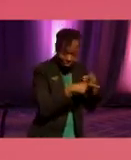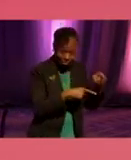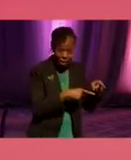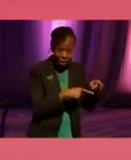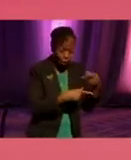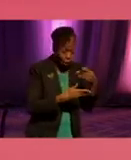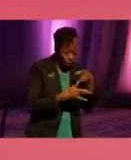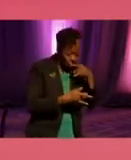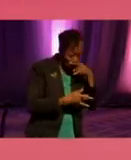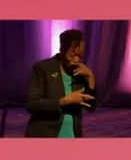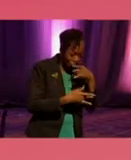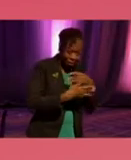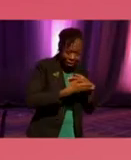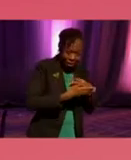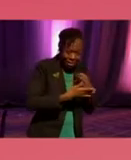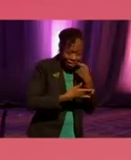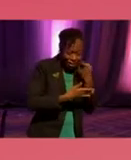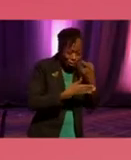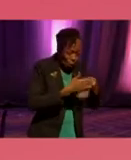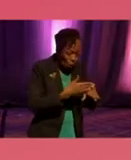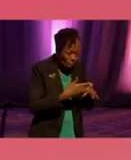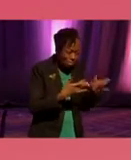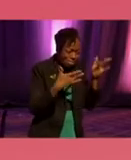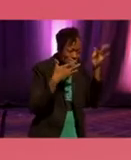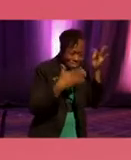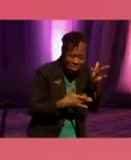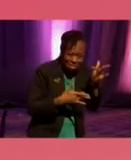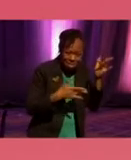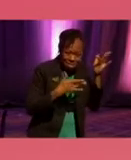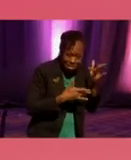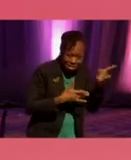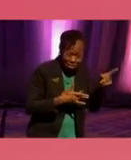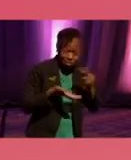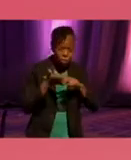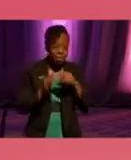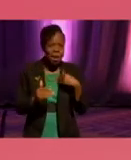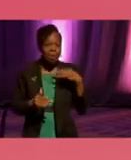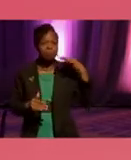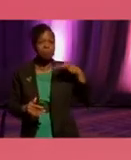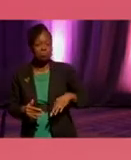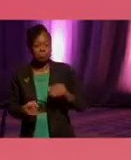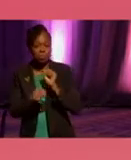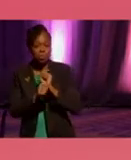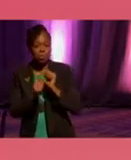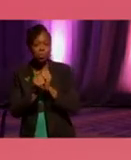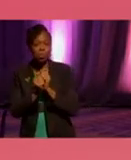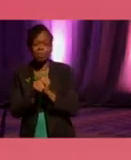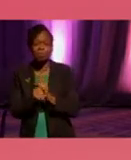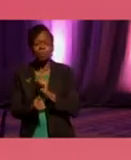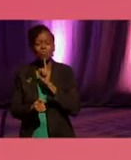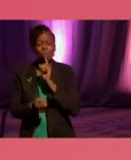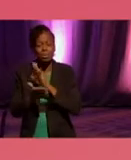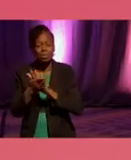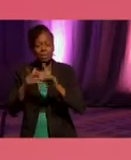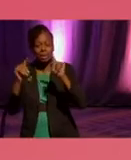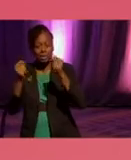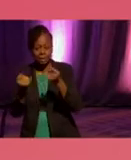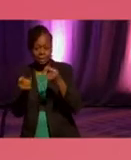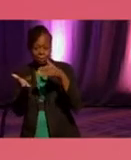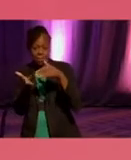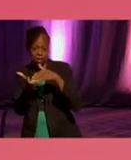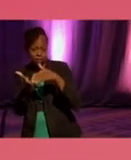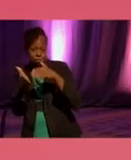sick. So I have the privilege of working with a a nice team of